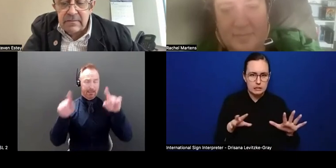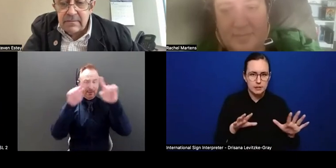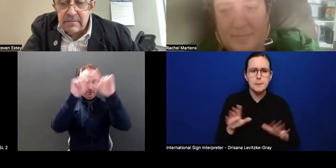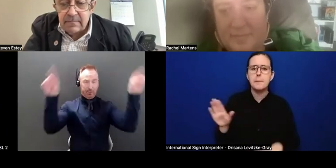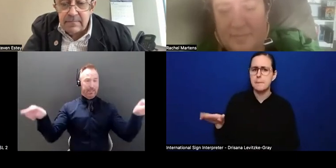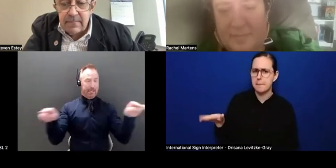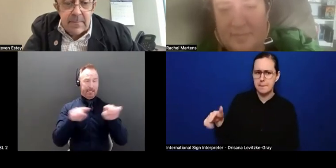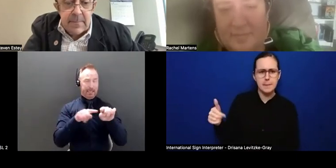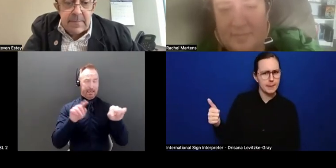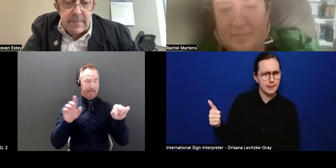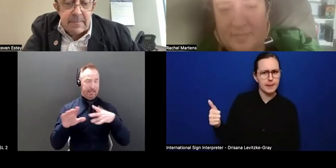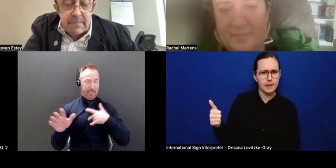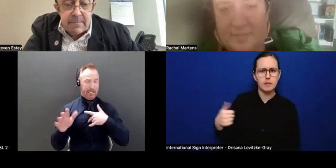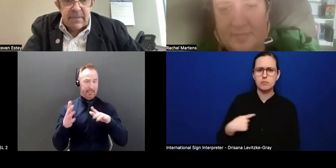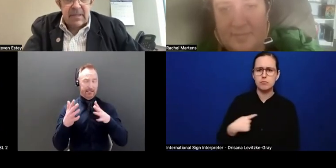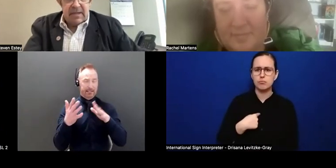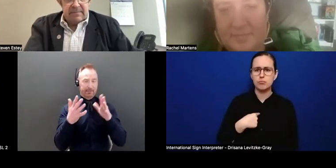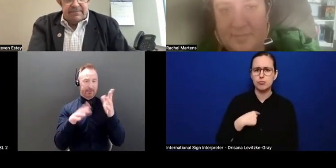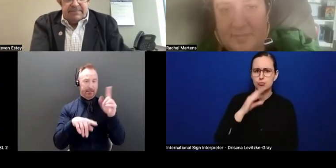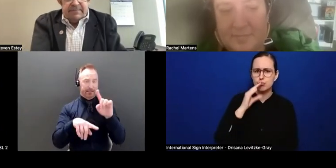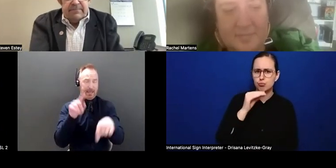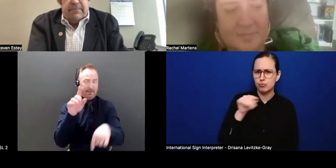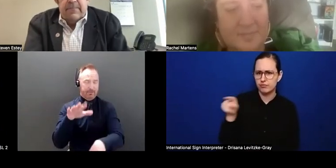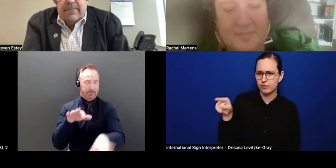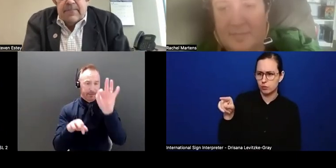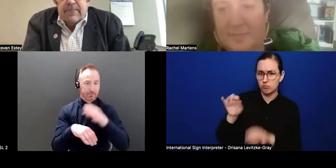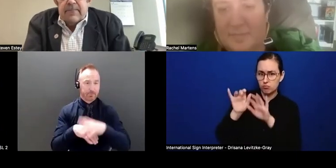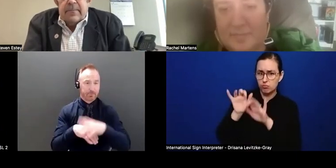read it. Okay, the question on the chat.